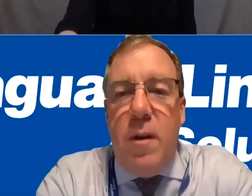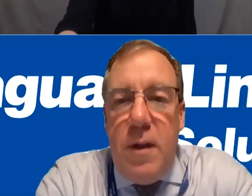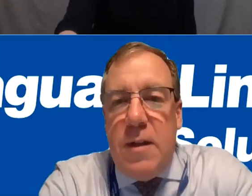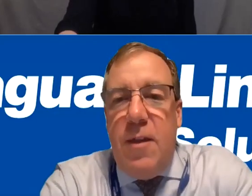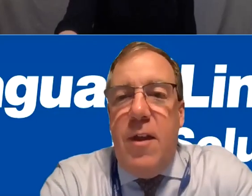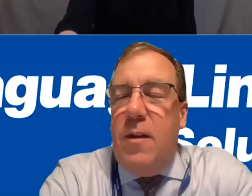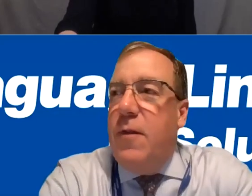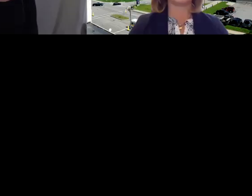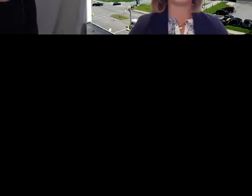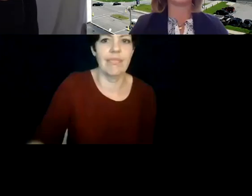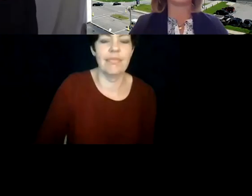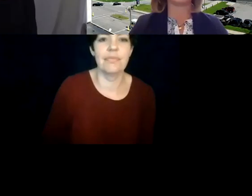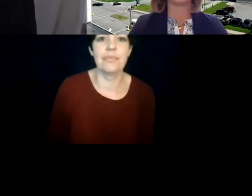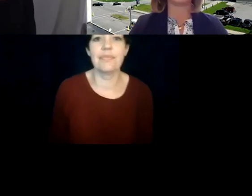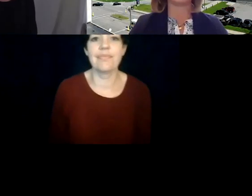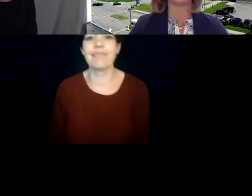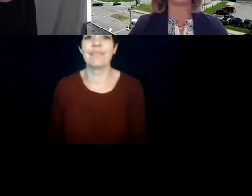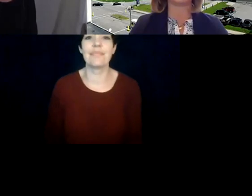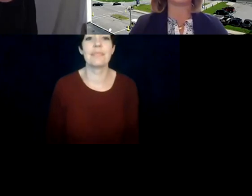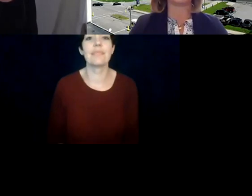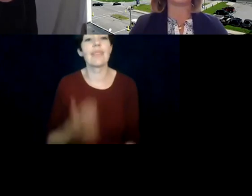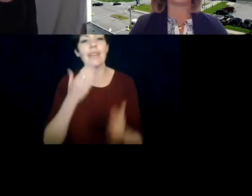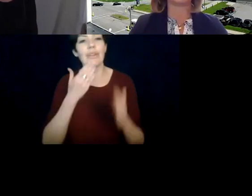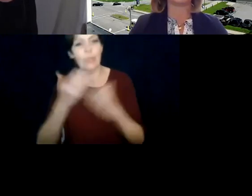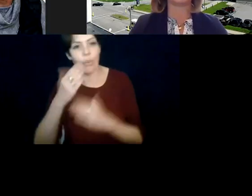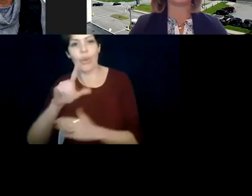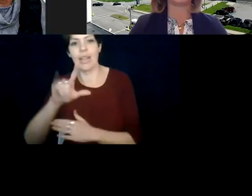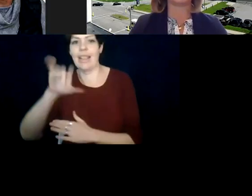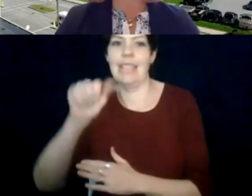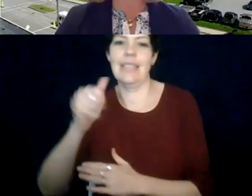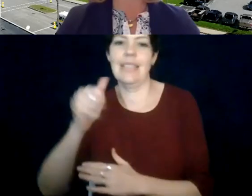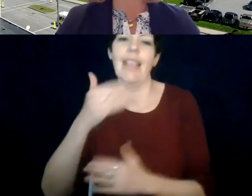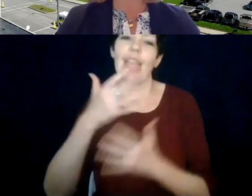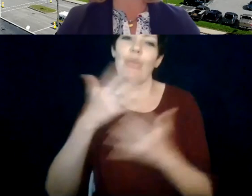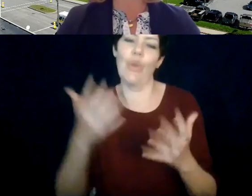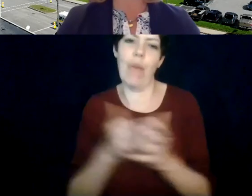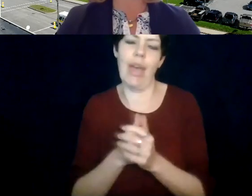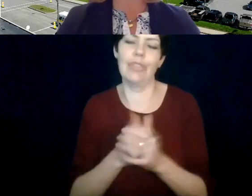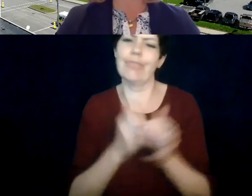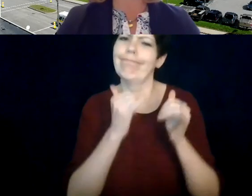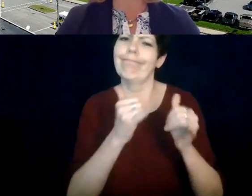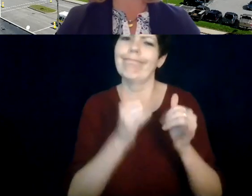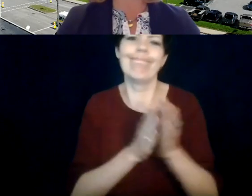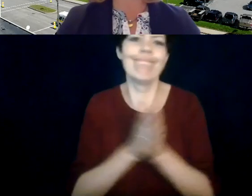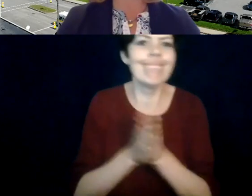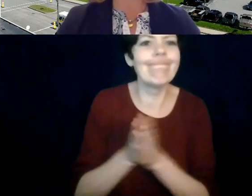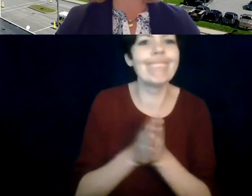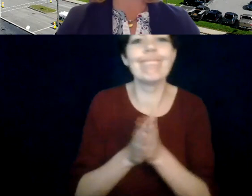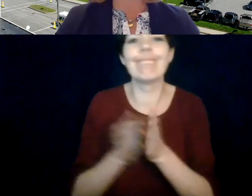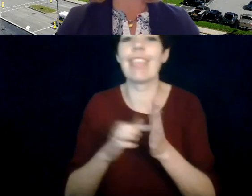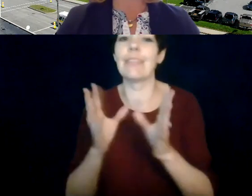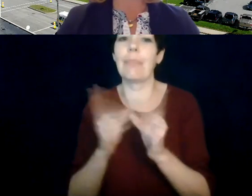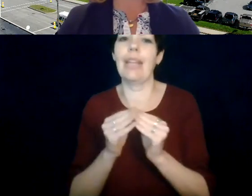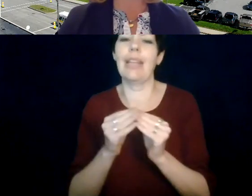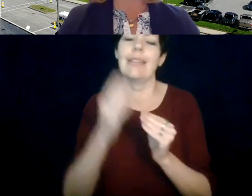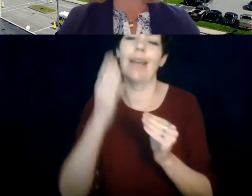Good morning, Lisa, and thank you very much. I share your enthusiasm for the meeting. I know how much work you and your team have done